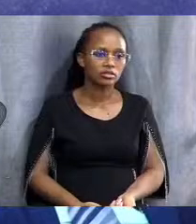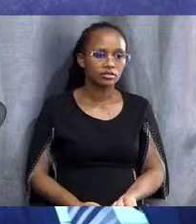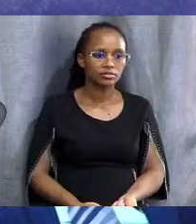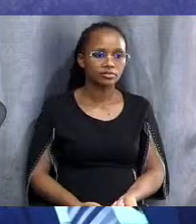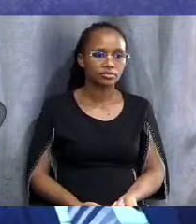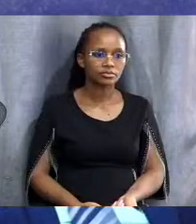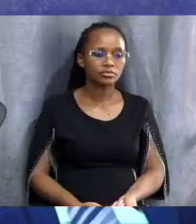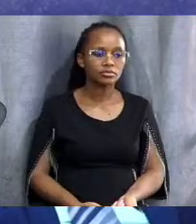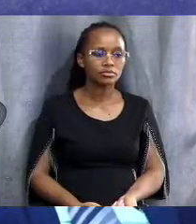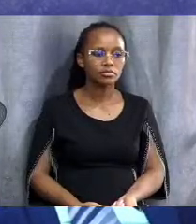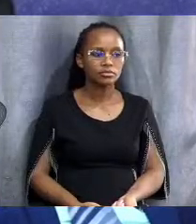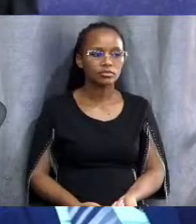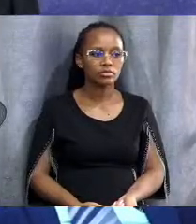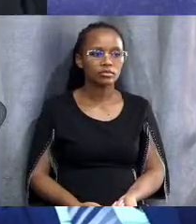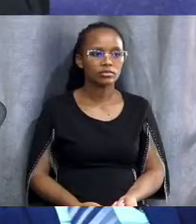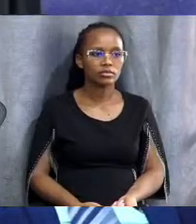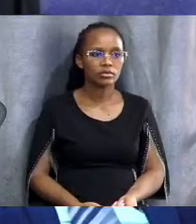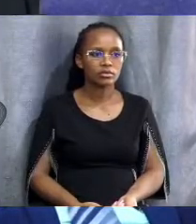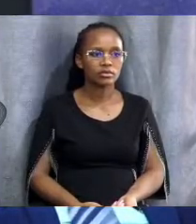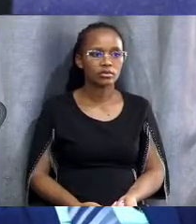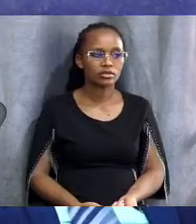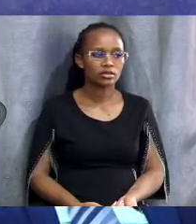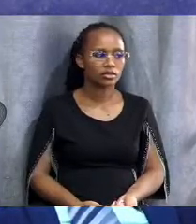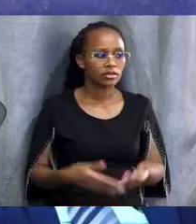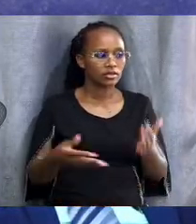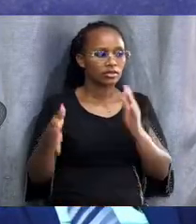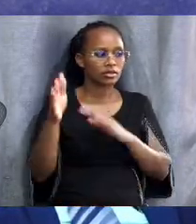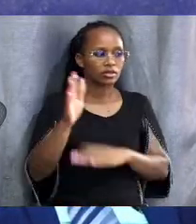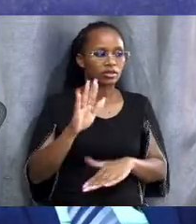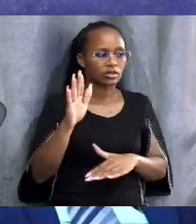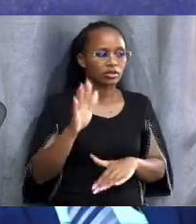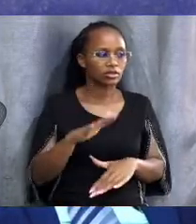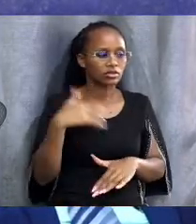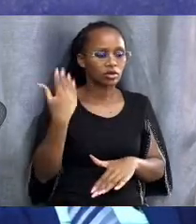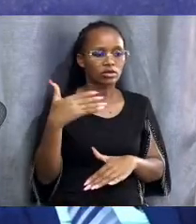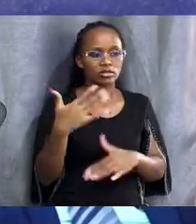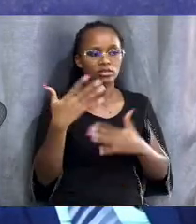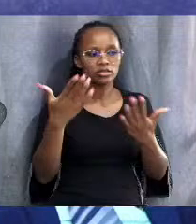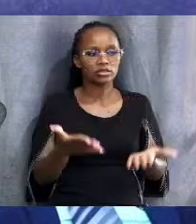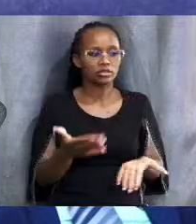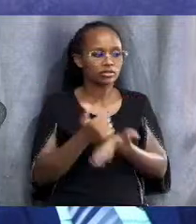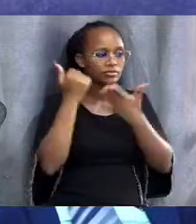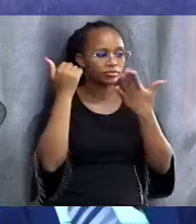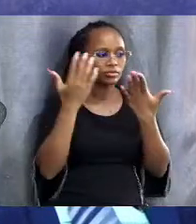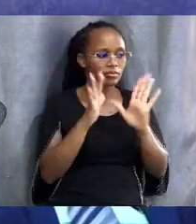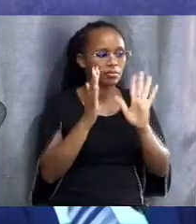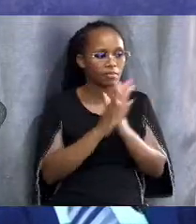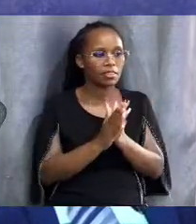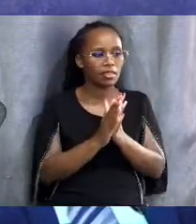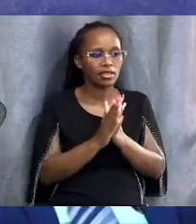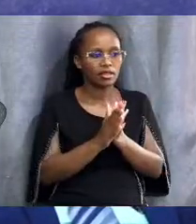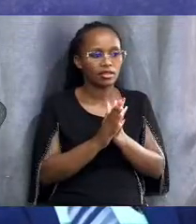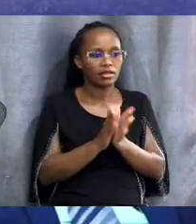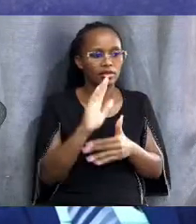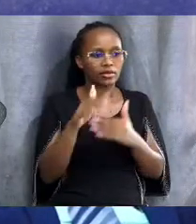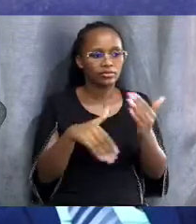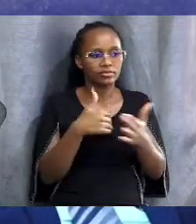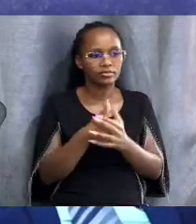that he is, God is the ever-present help in times of